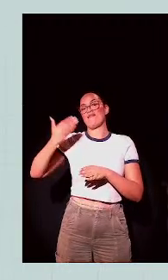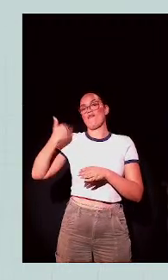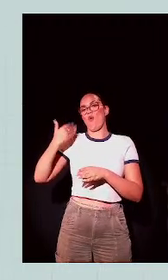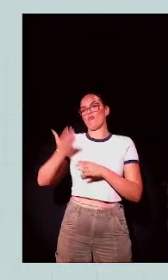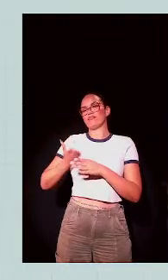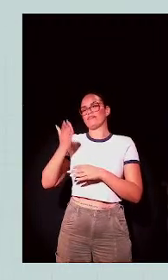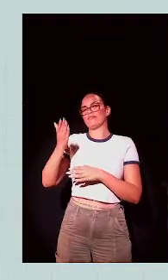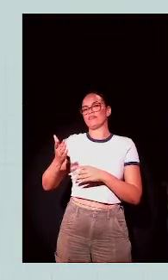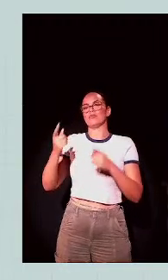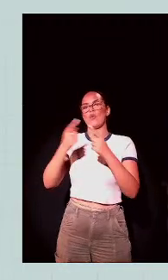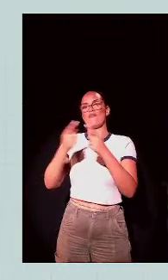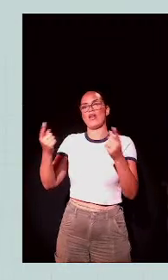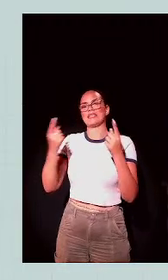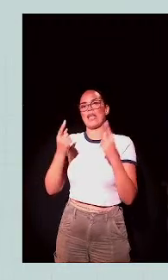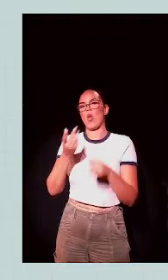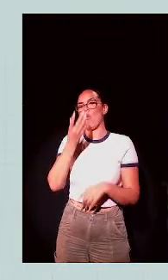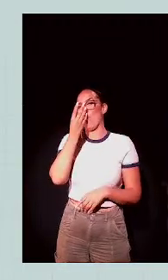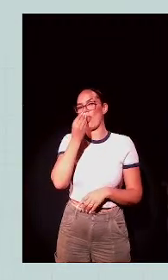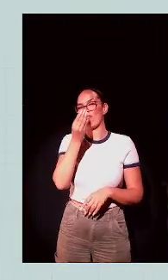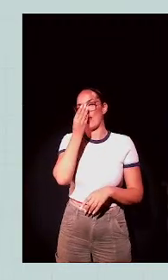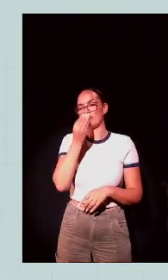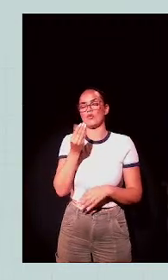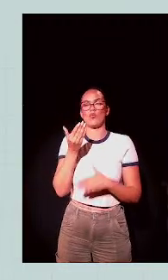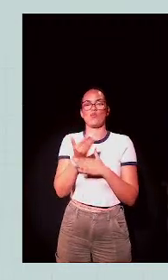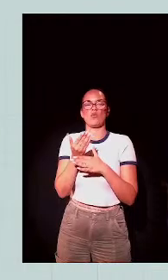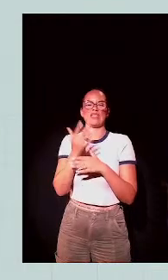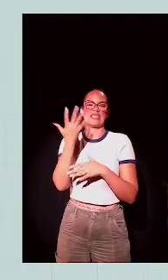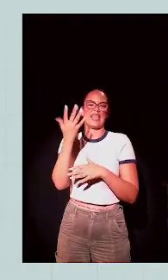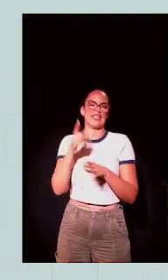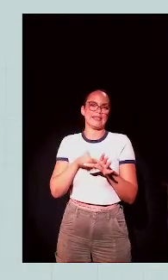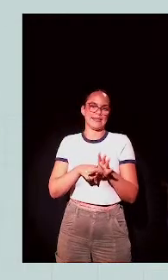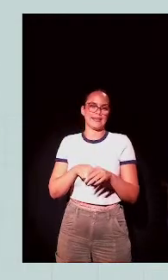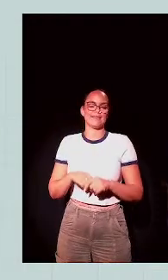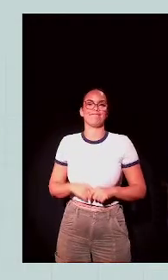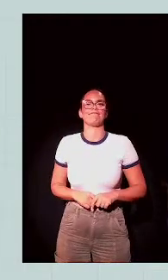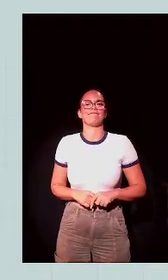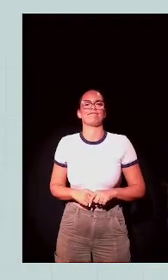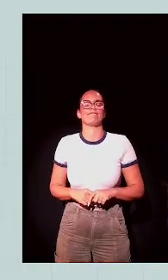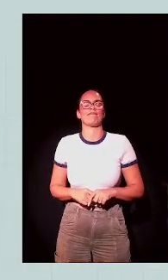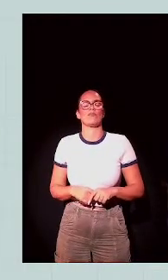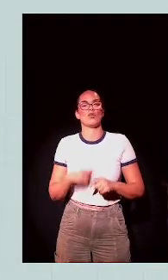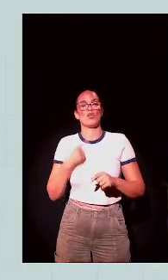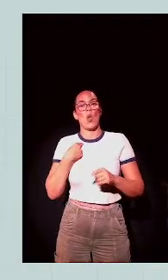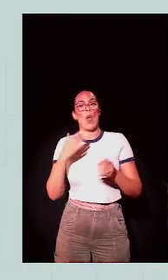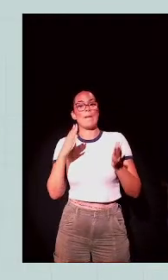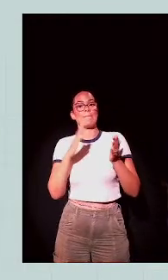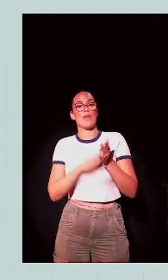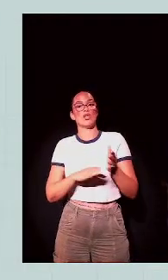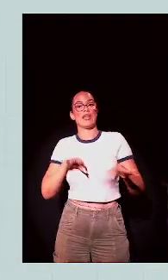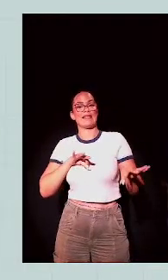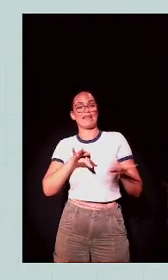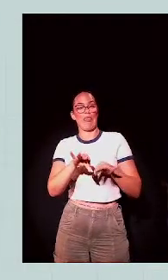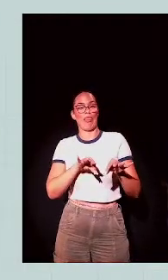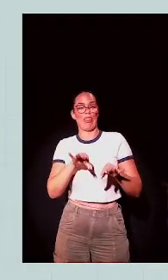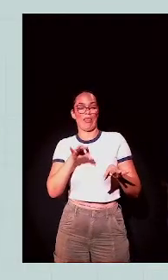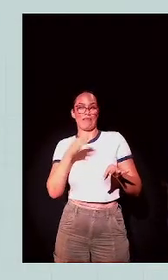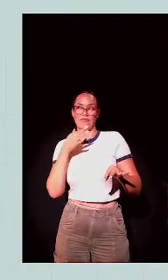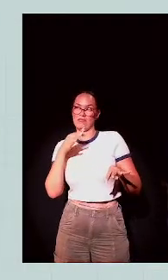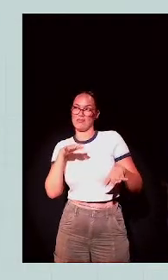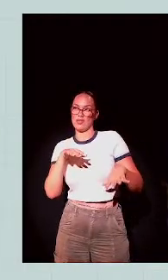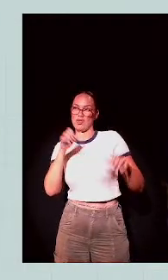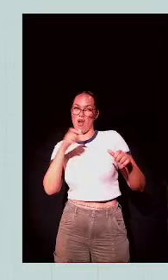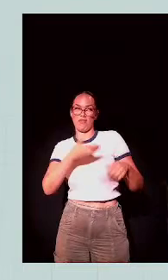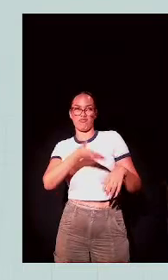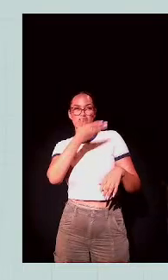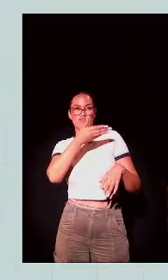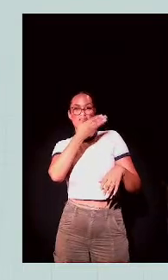of Wolverhampton for about 10 years. But I first started using a modular synth way back during my